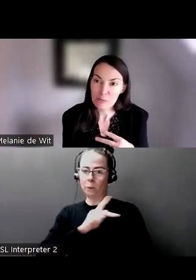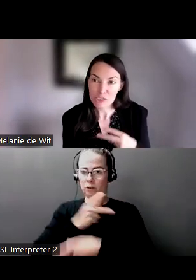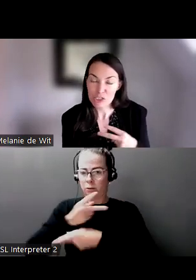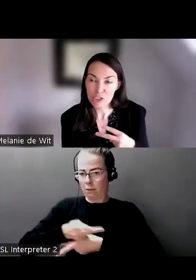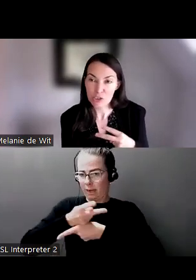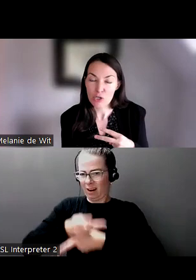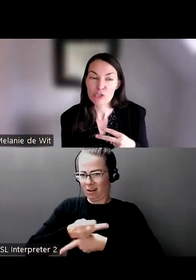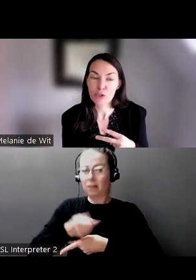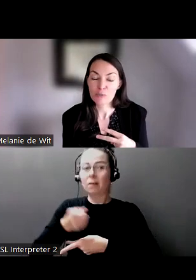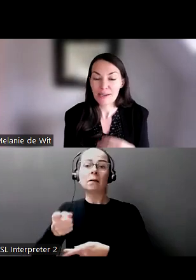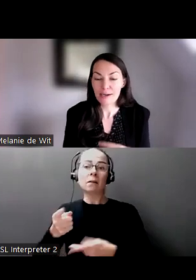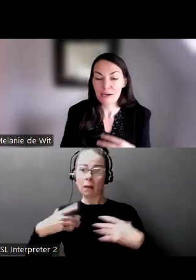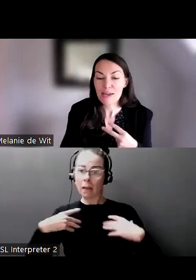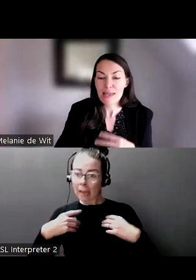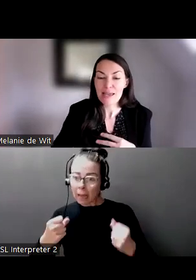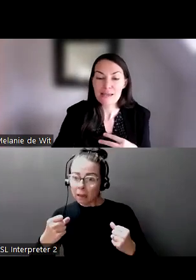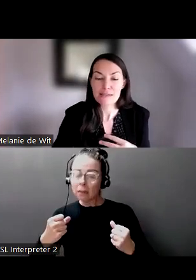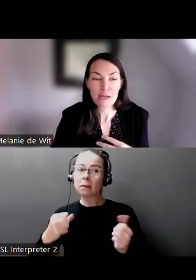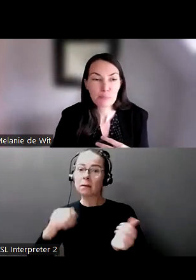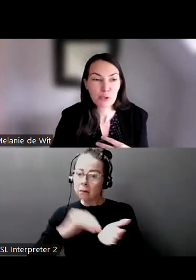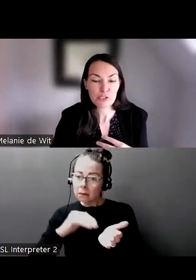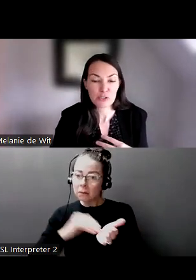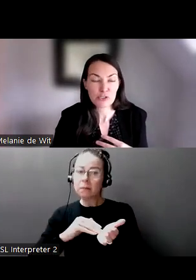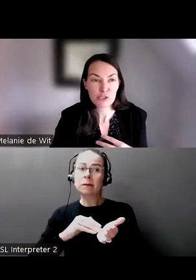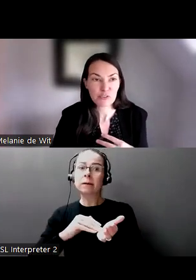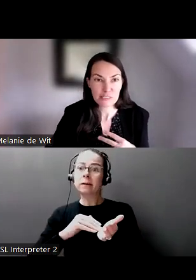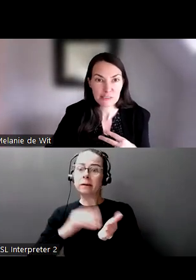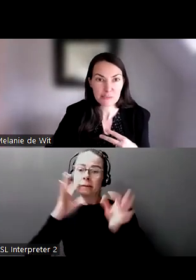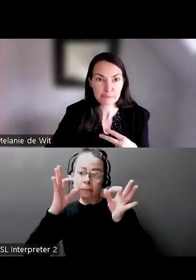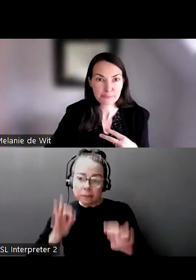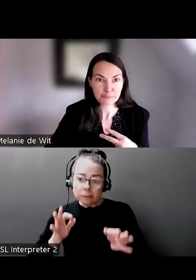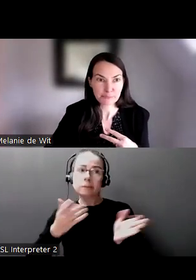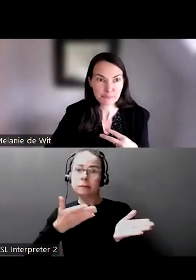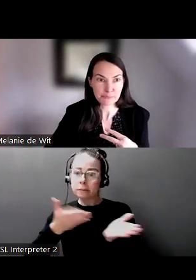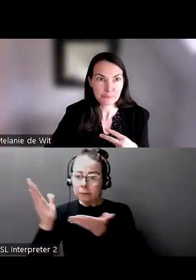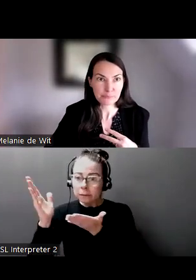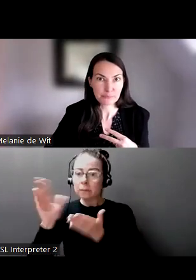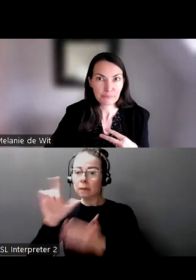about admission to long-term care, and personal services.